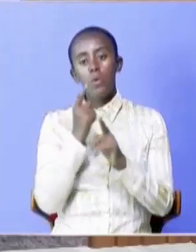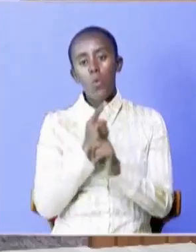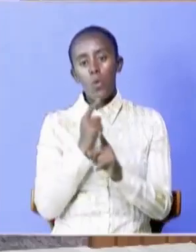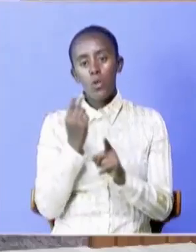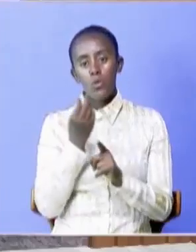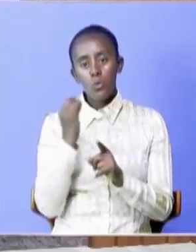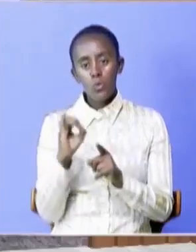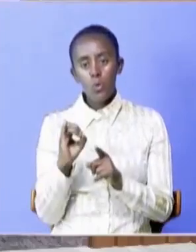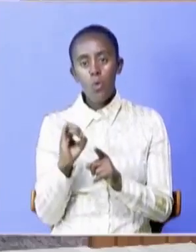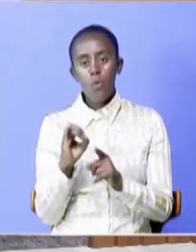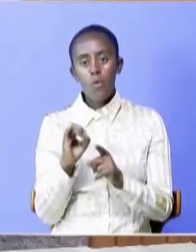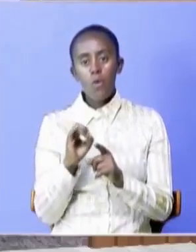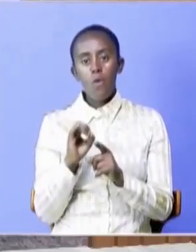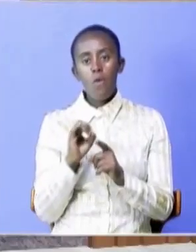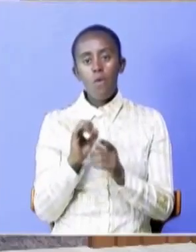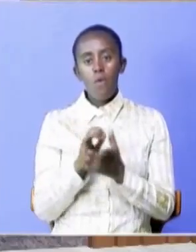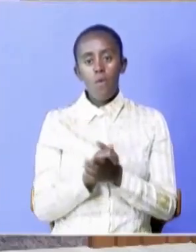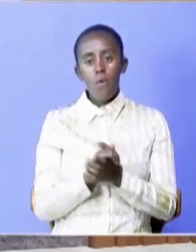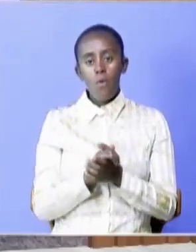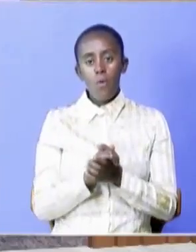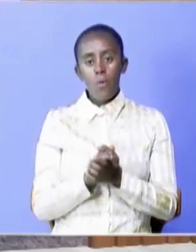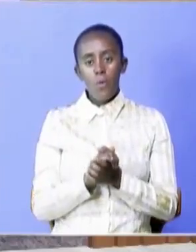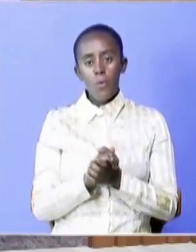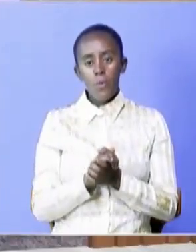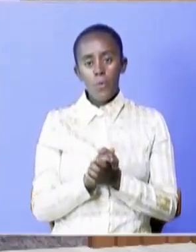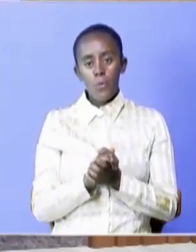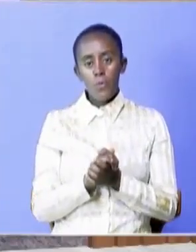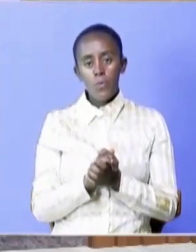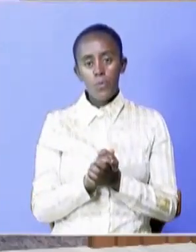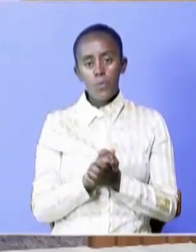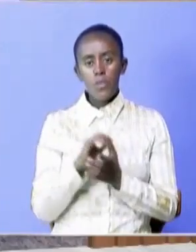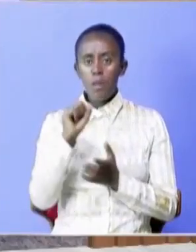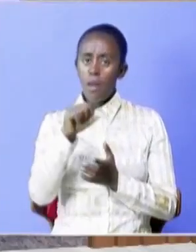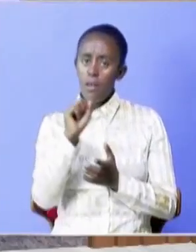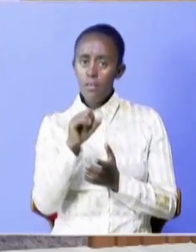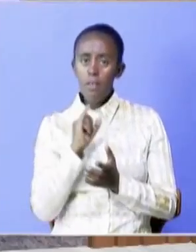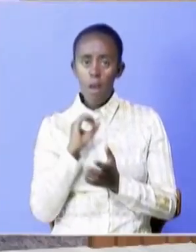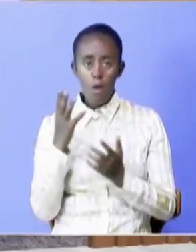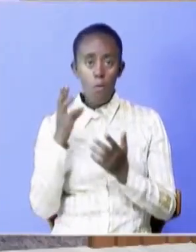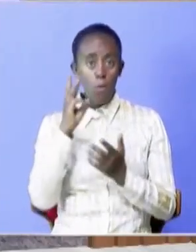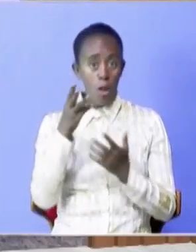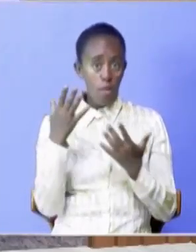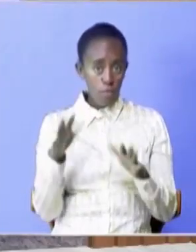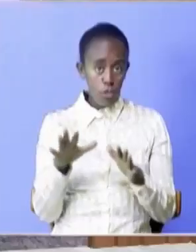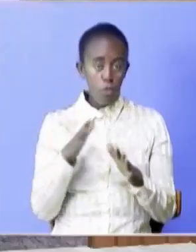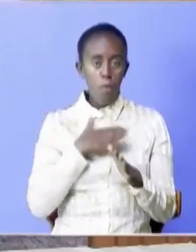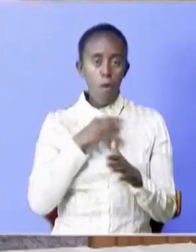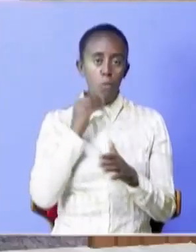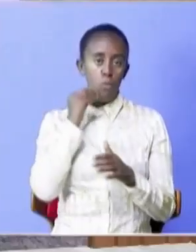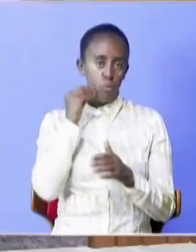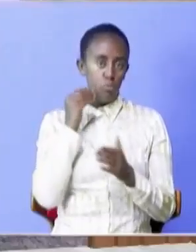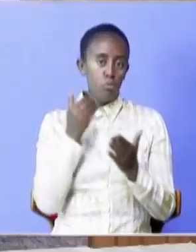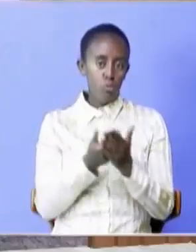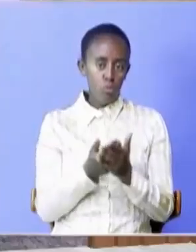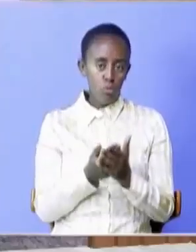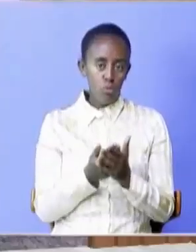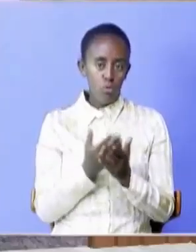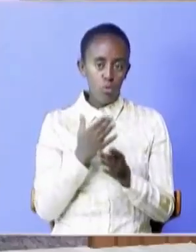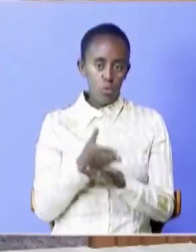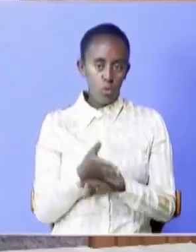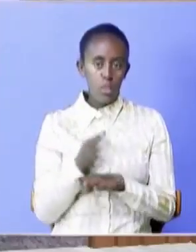punctuation comma. Okay, number 2. Yes, I will finish my homework soon.